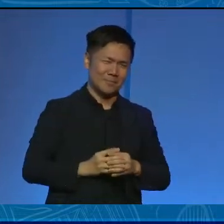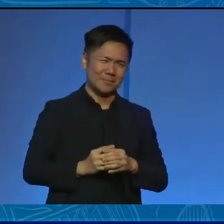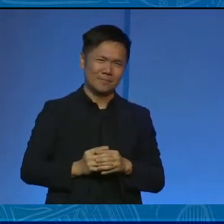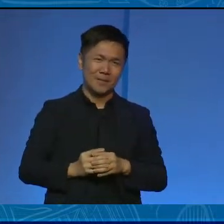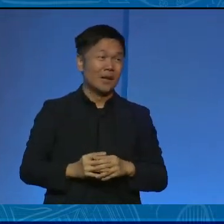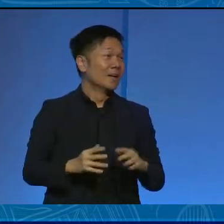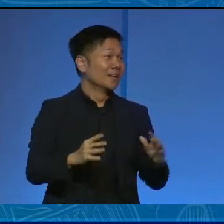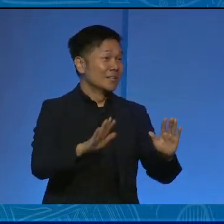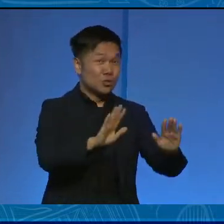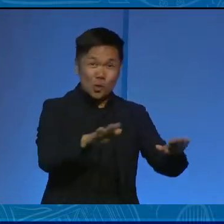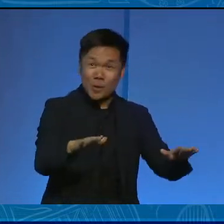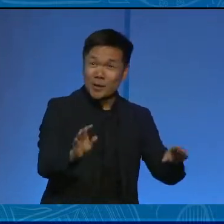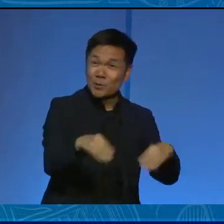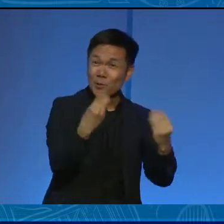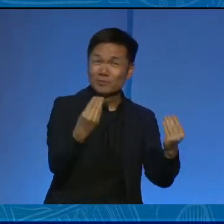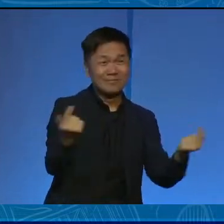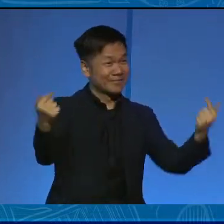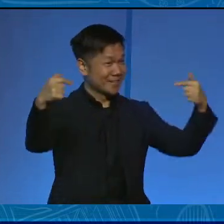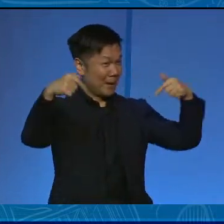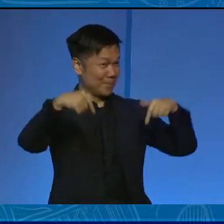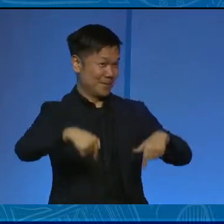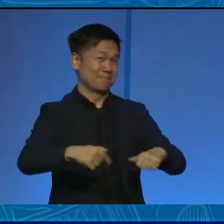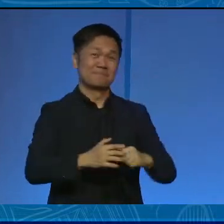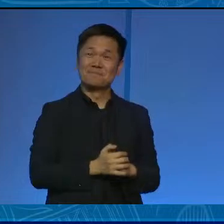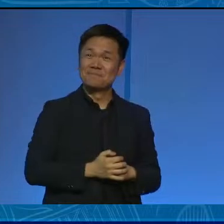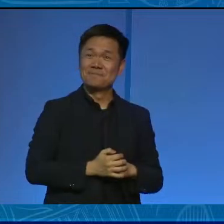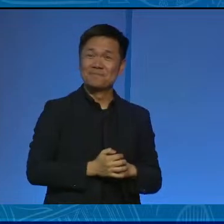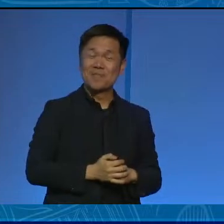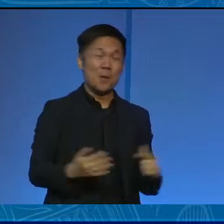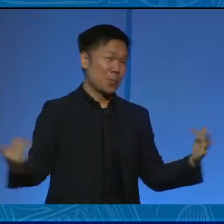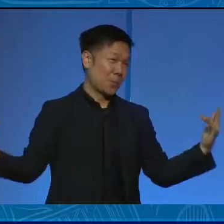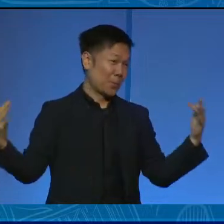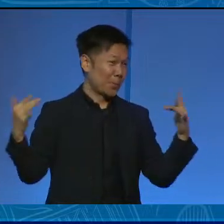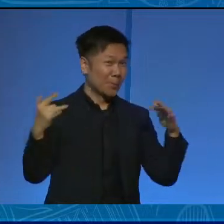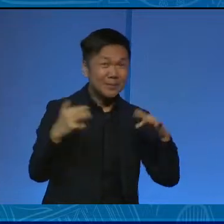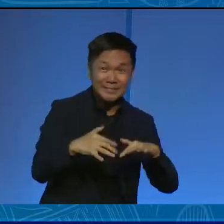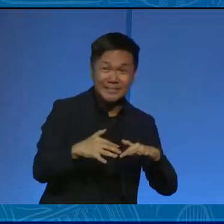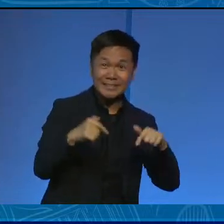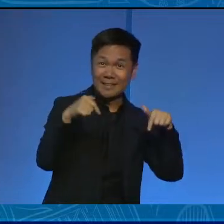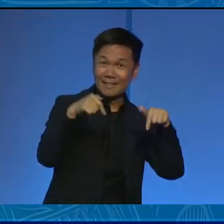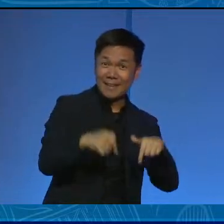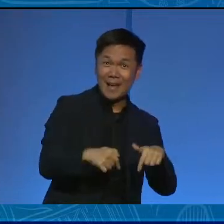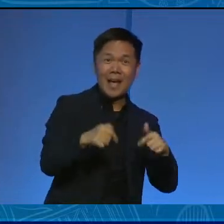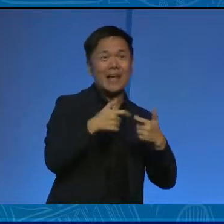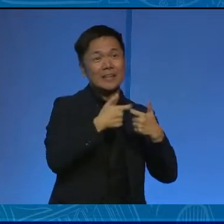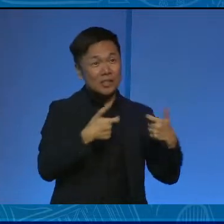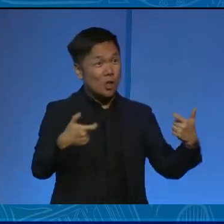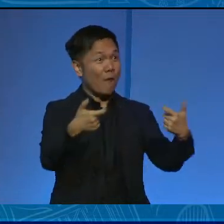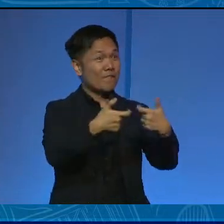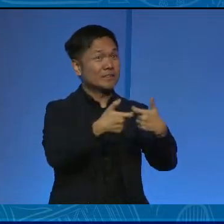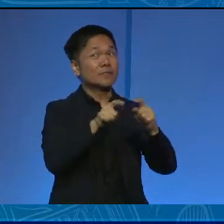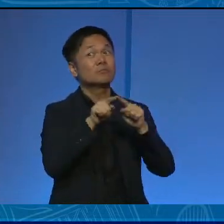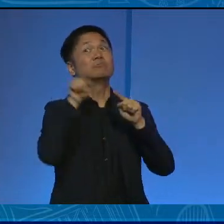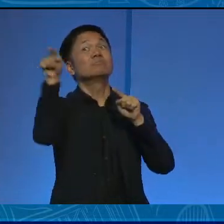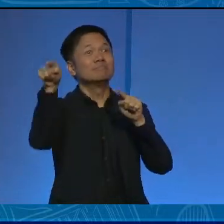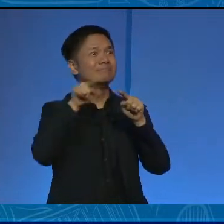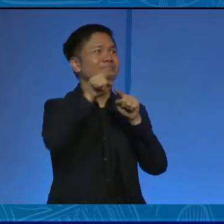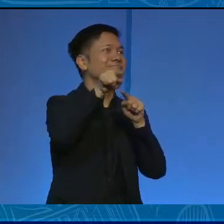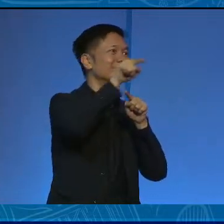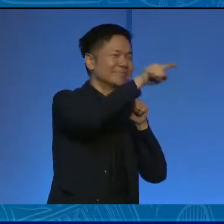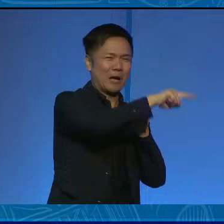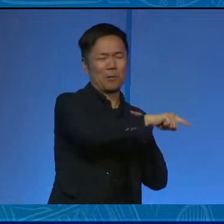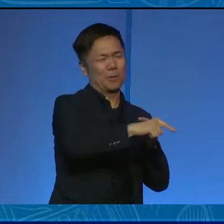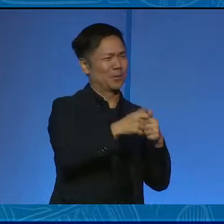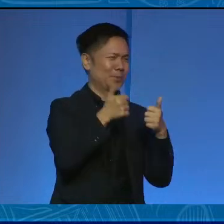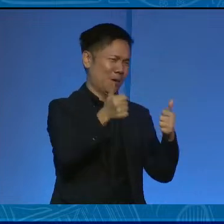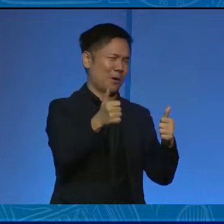Who took part in this conference at the conference venue, but also at other venues. I have been inspired by